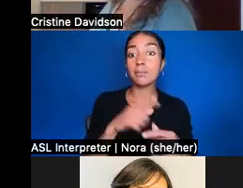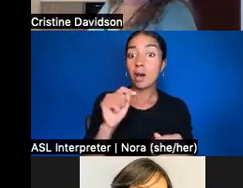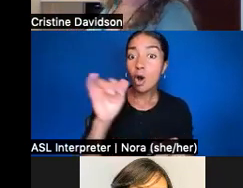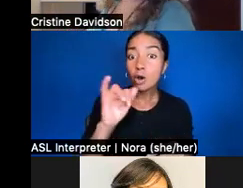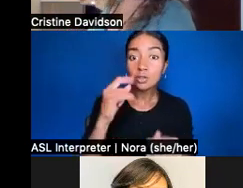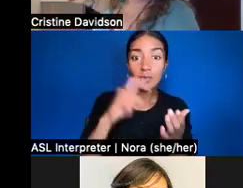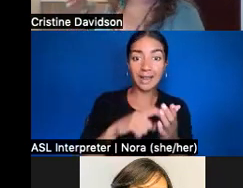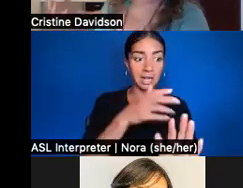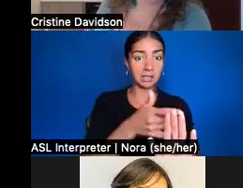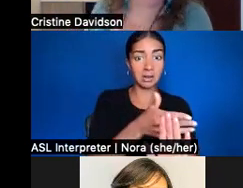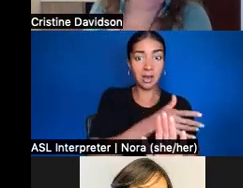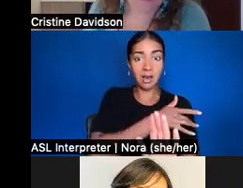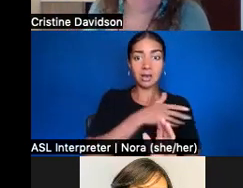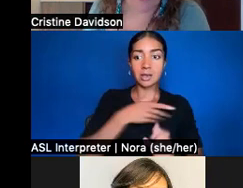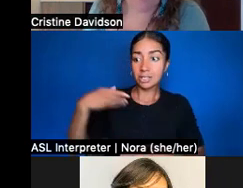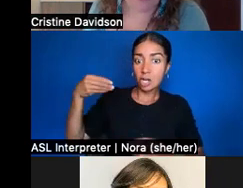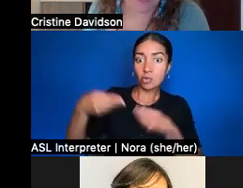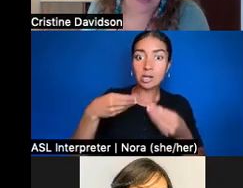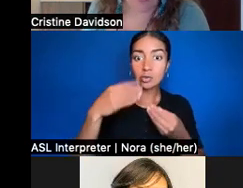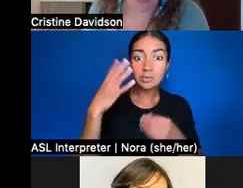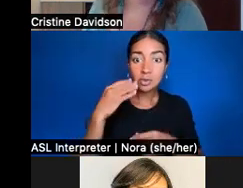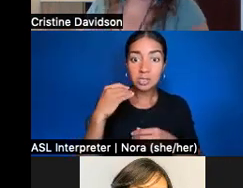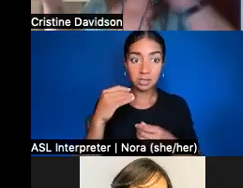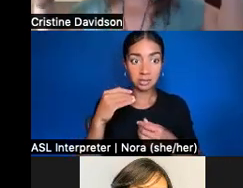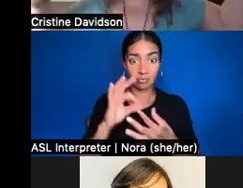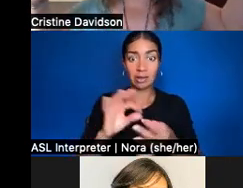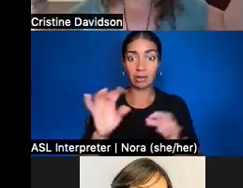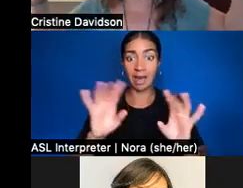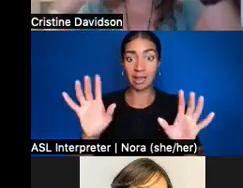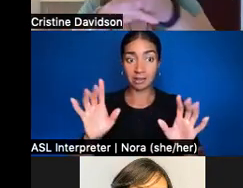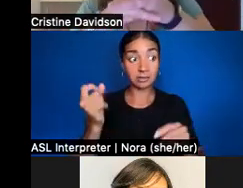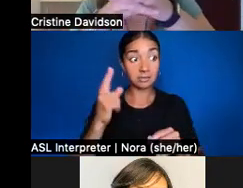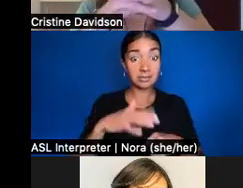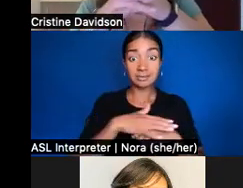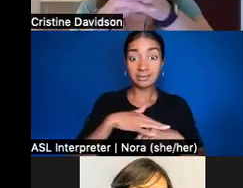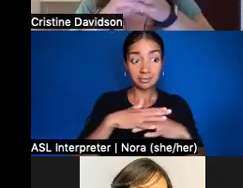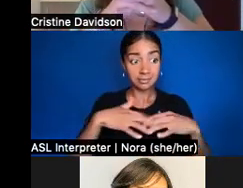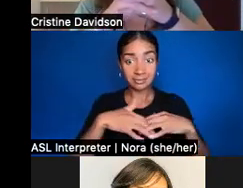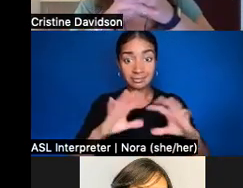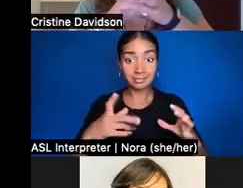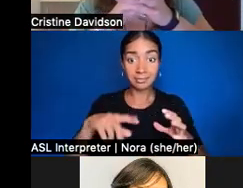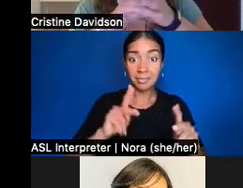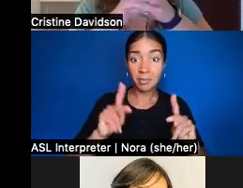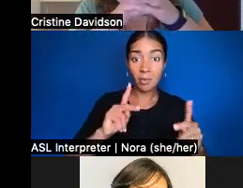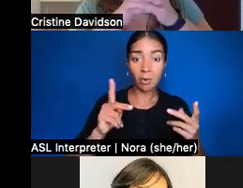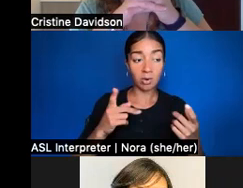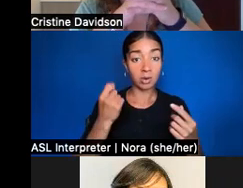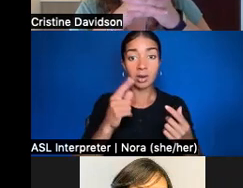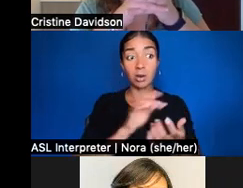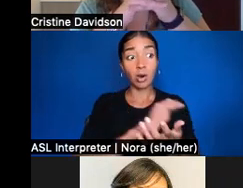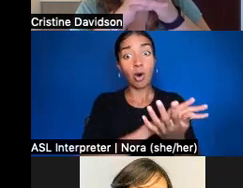generational experiences with violence as Native people. All of those things are going to come together and